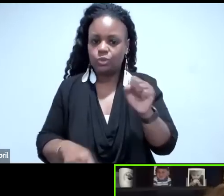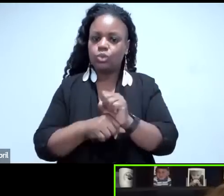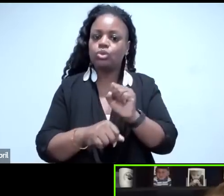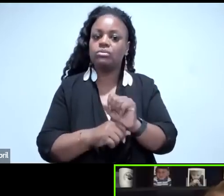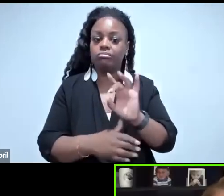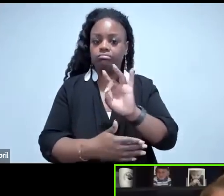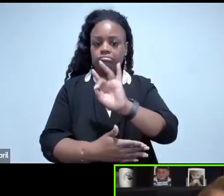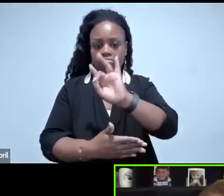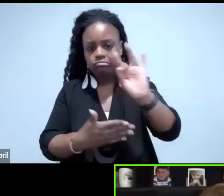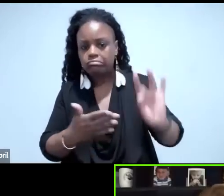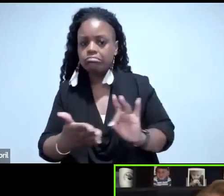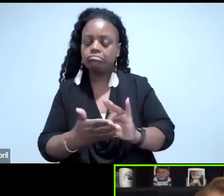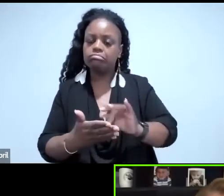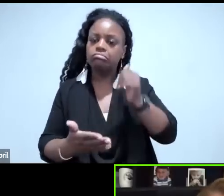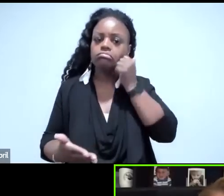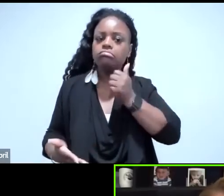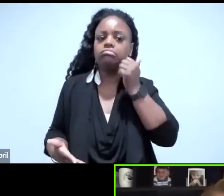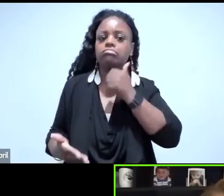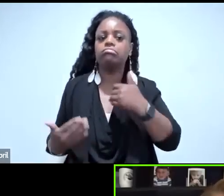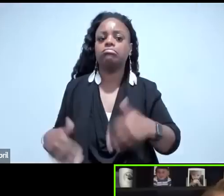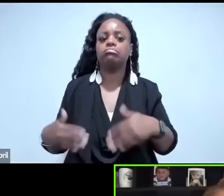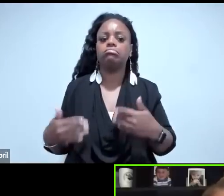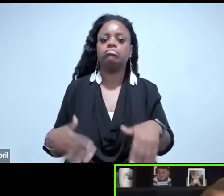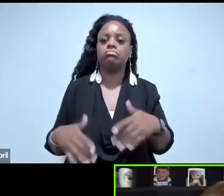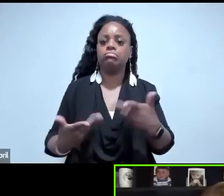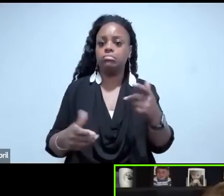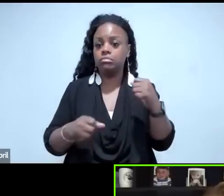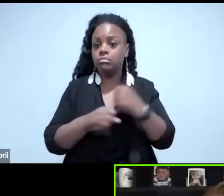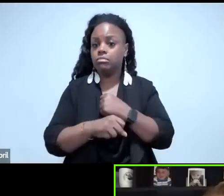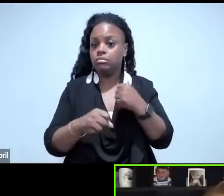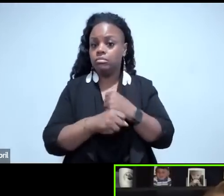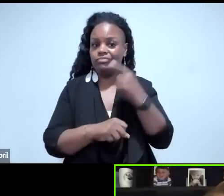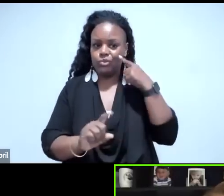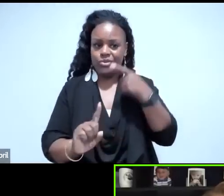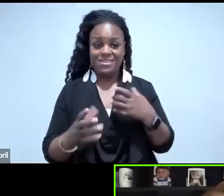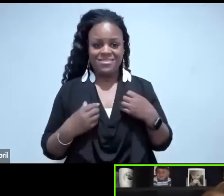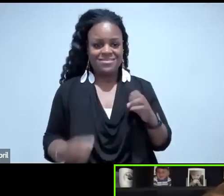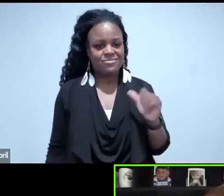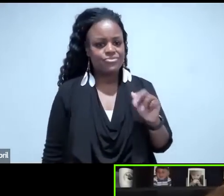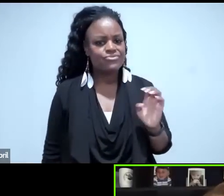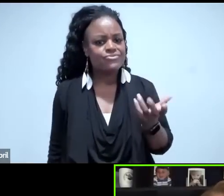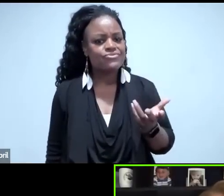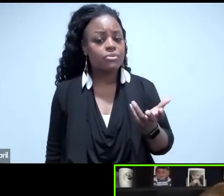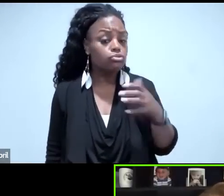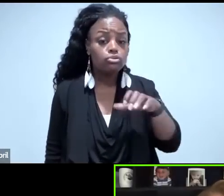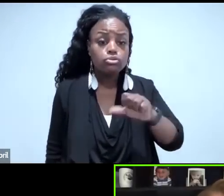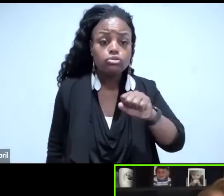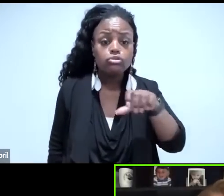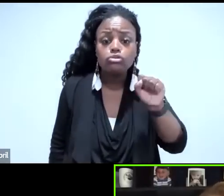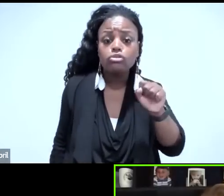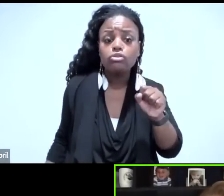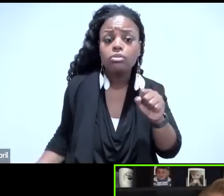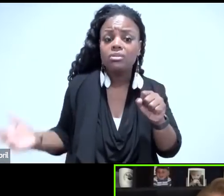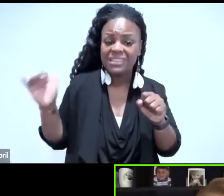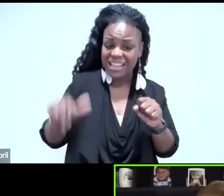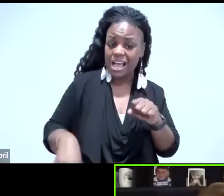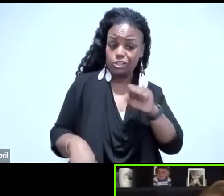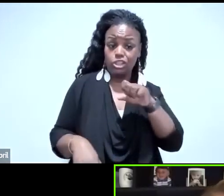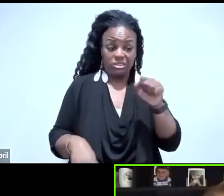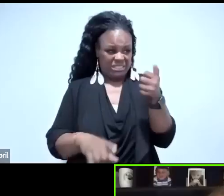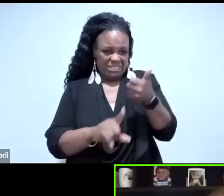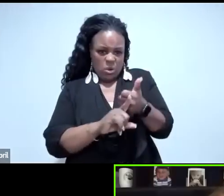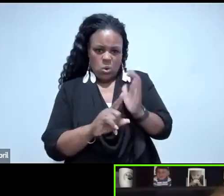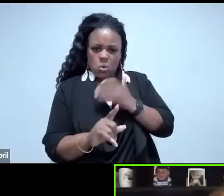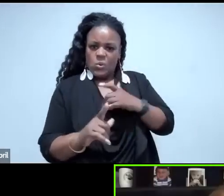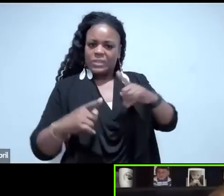Social Security, and that security in our retirement, and then pension plans. And it was all centered around unions, and it was